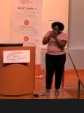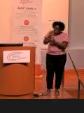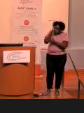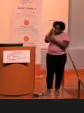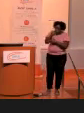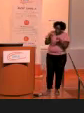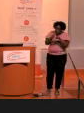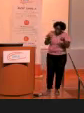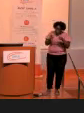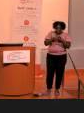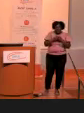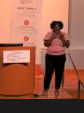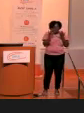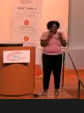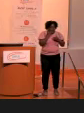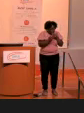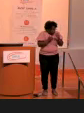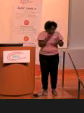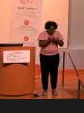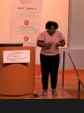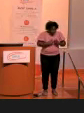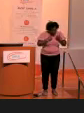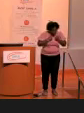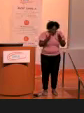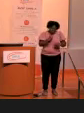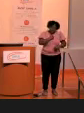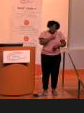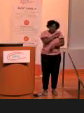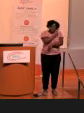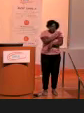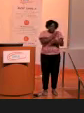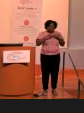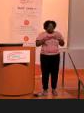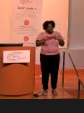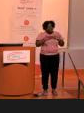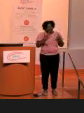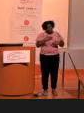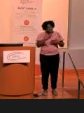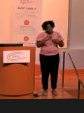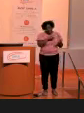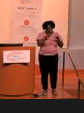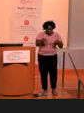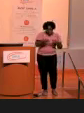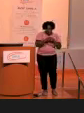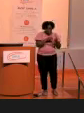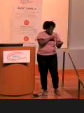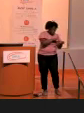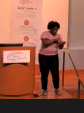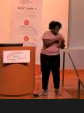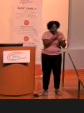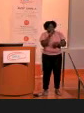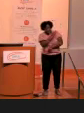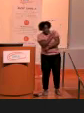and navigating life as a lupus patient and all the challenges that go with it. So it's an honor to be here as sort of both a physician and a patient